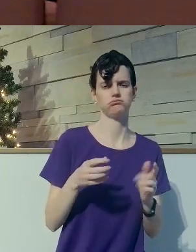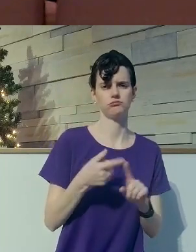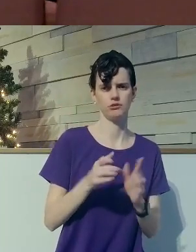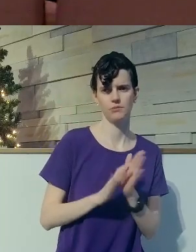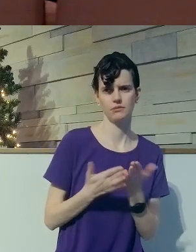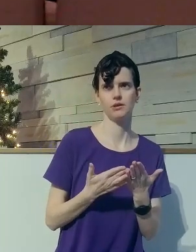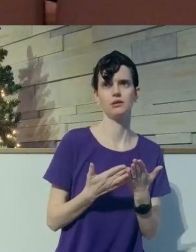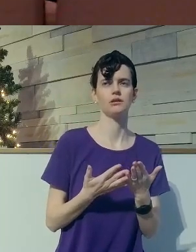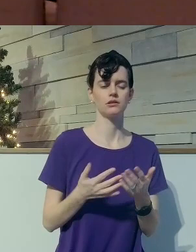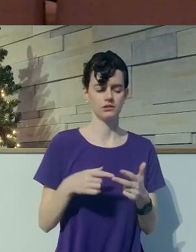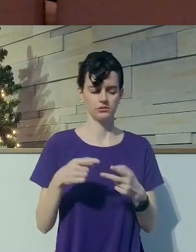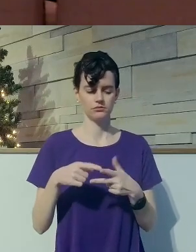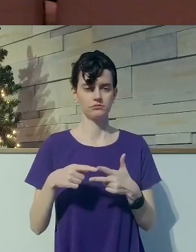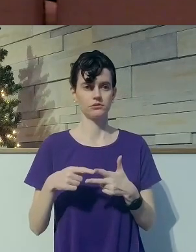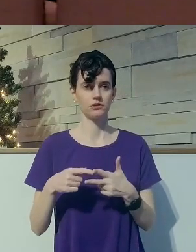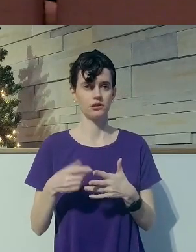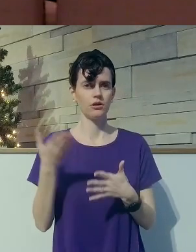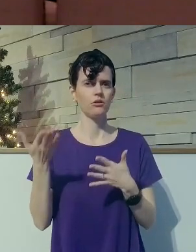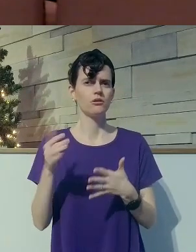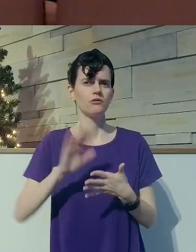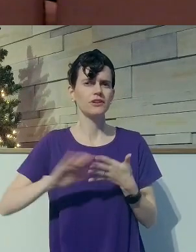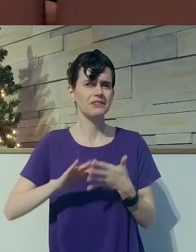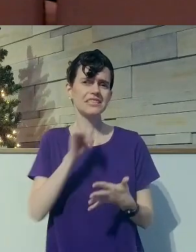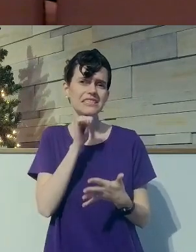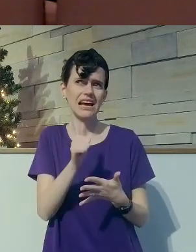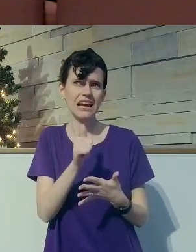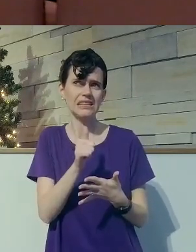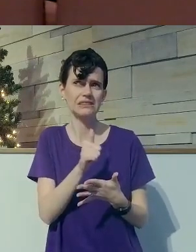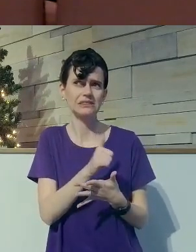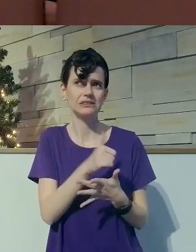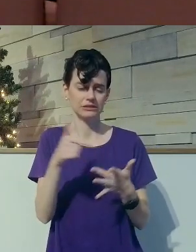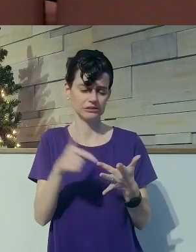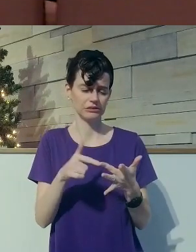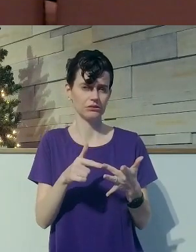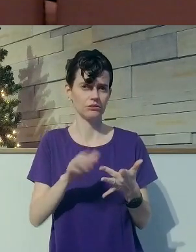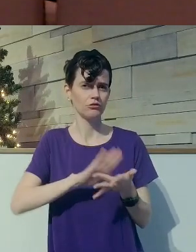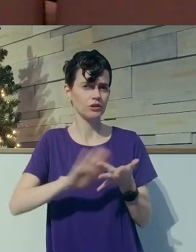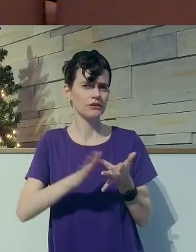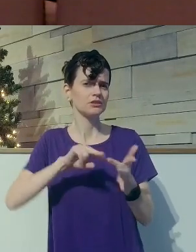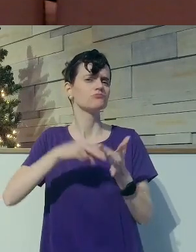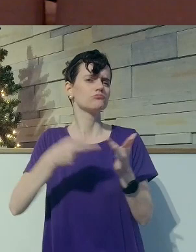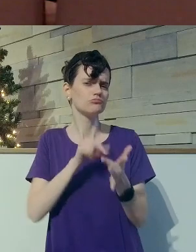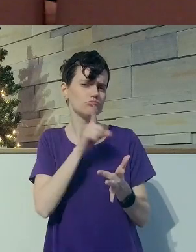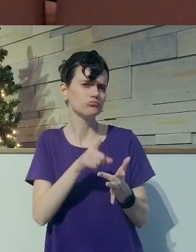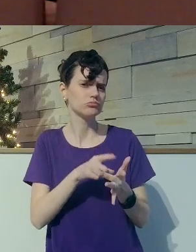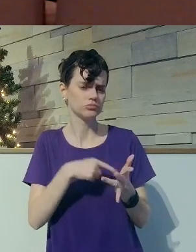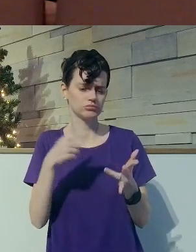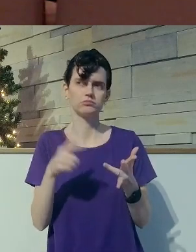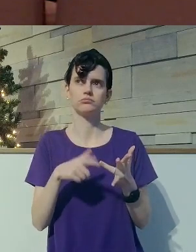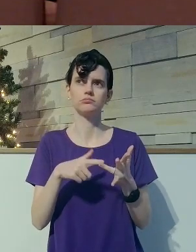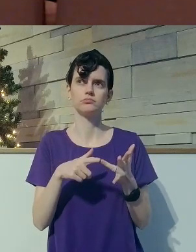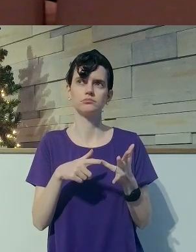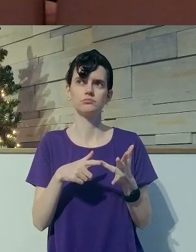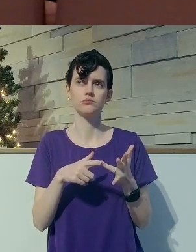want to talk about what forgiving is not. And so if we're going to talk about what forgiving is not, we want to talk about the next point about what forgiving is. And then we're going to